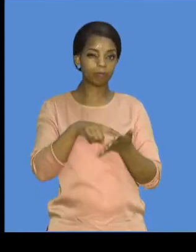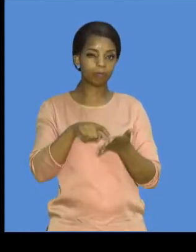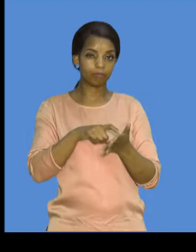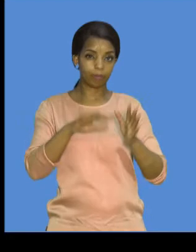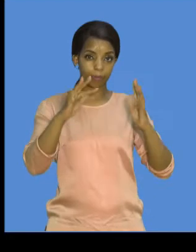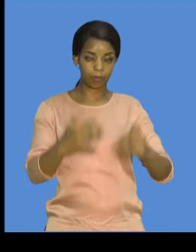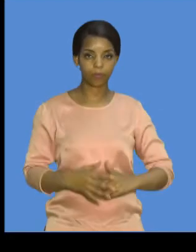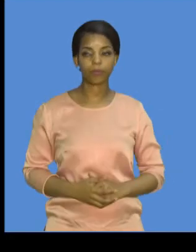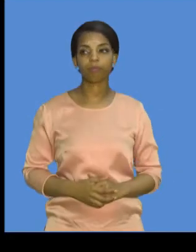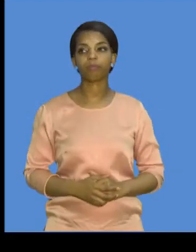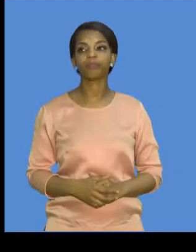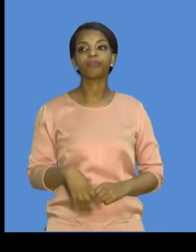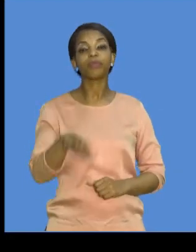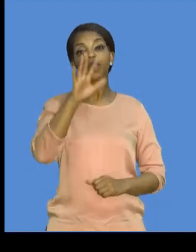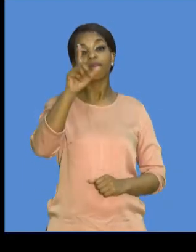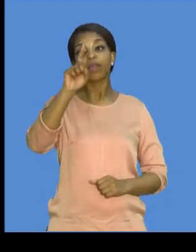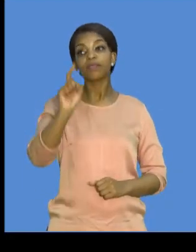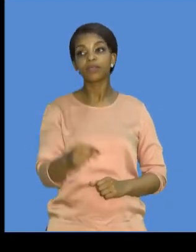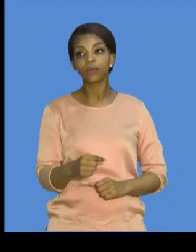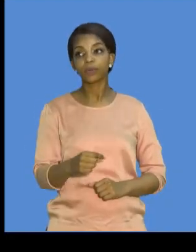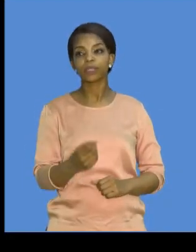5,250, and then it will be